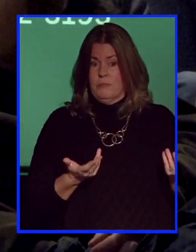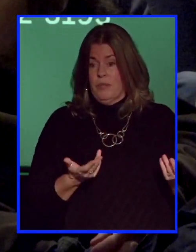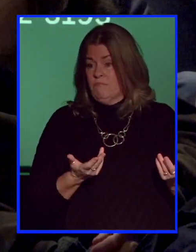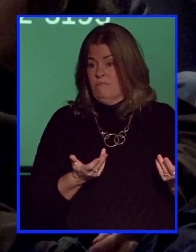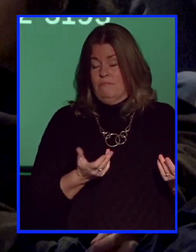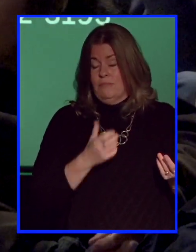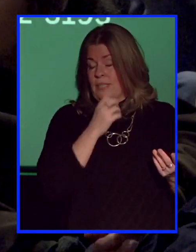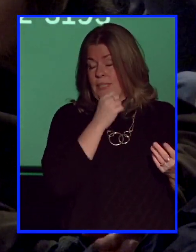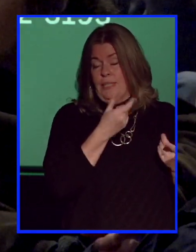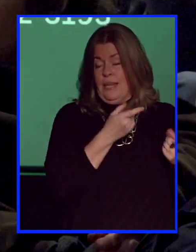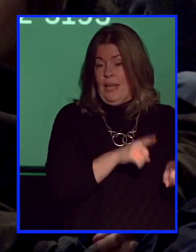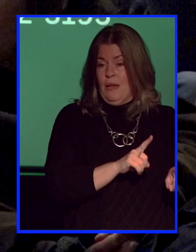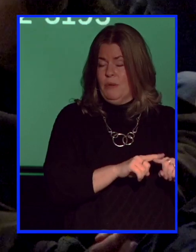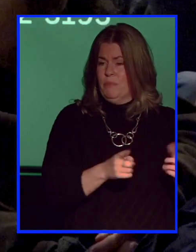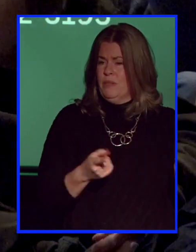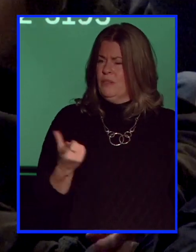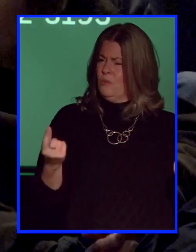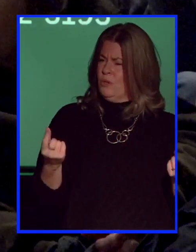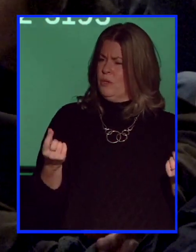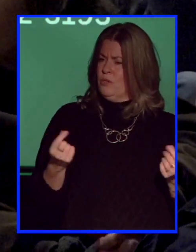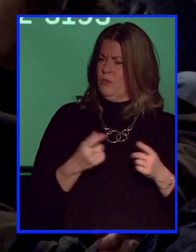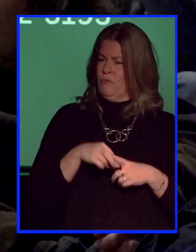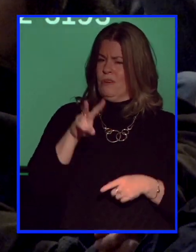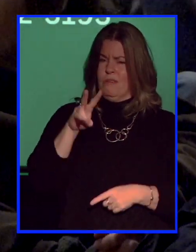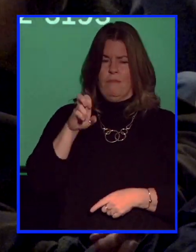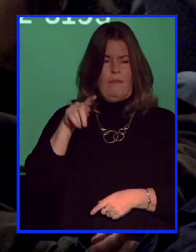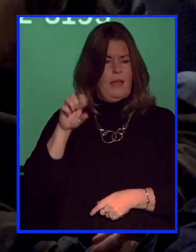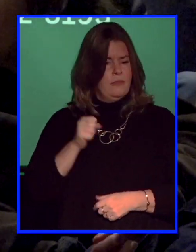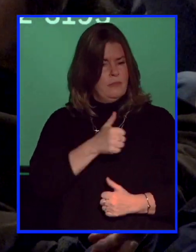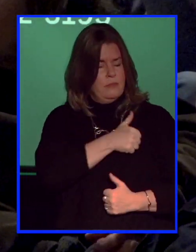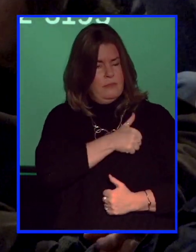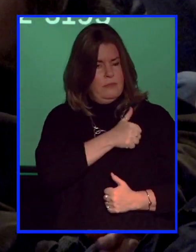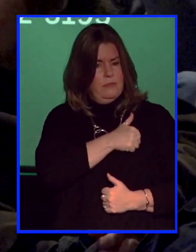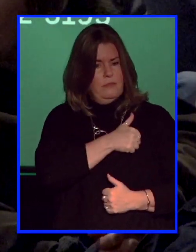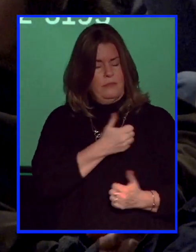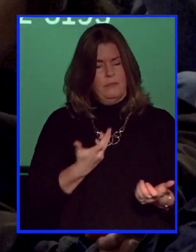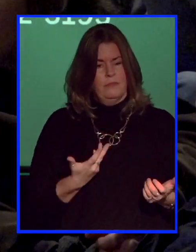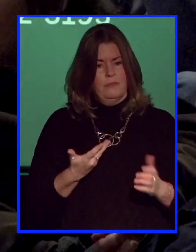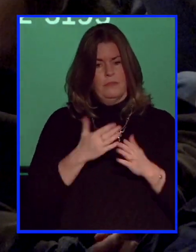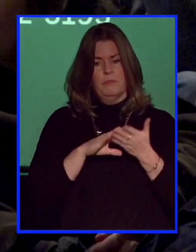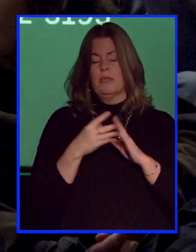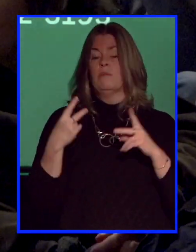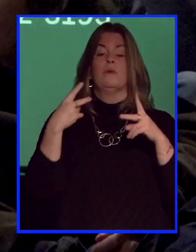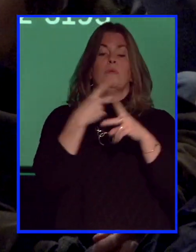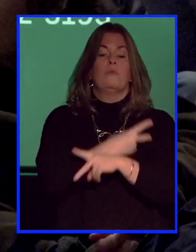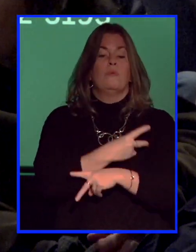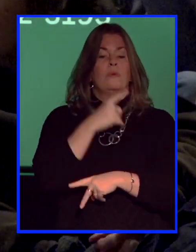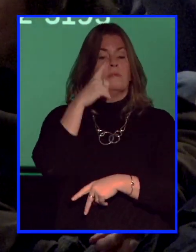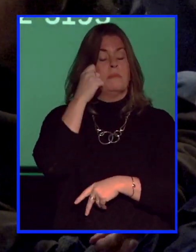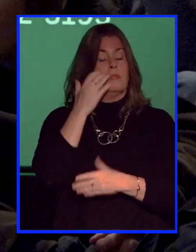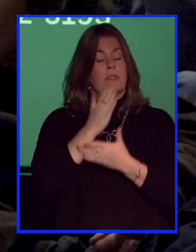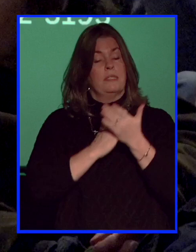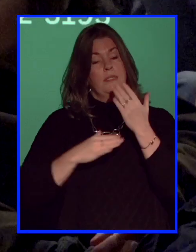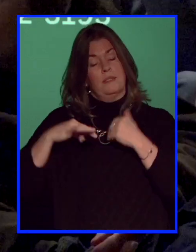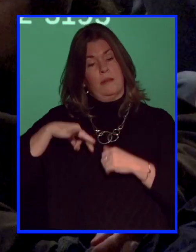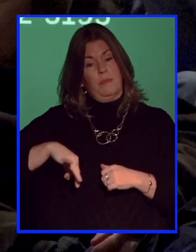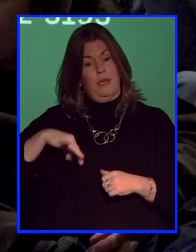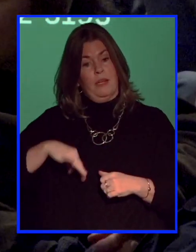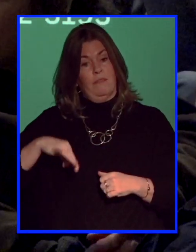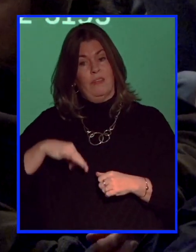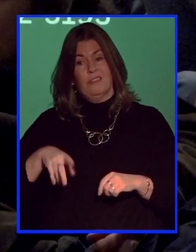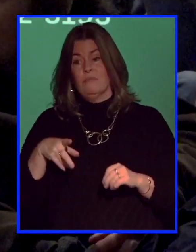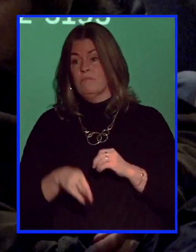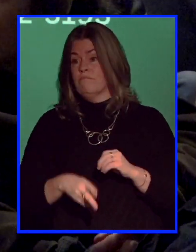But what are we going to do for our vets, you know? And it's getting worse because some benefits, according to vets, are